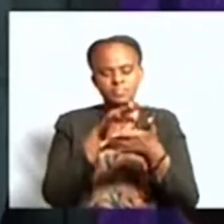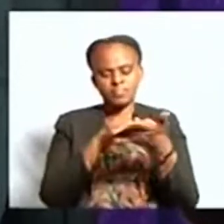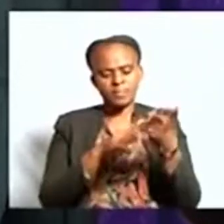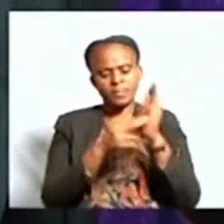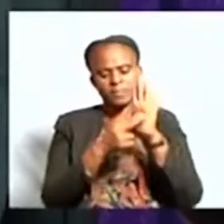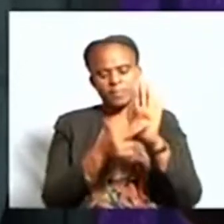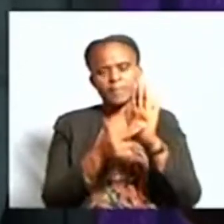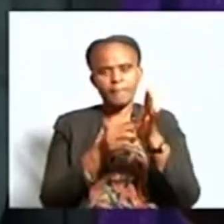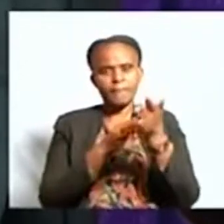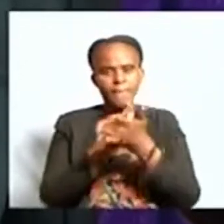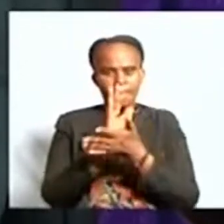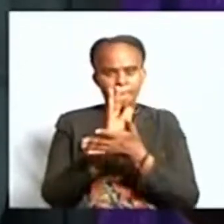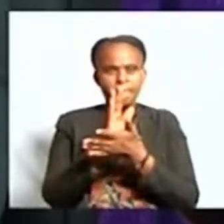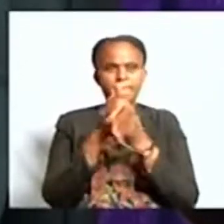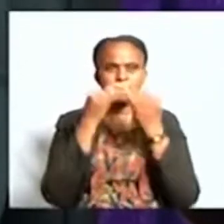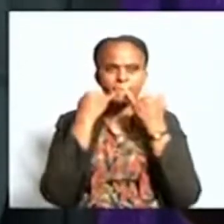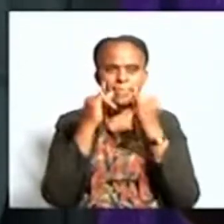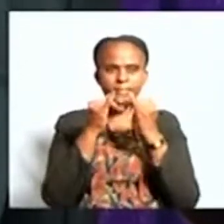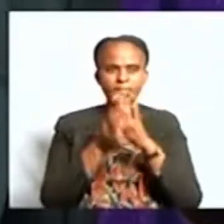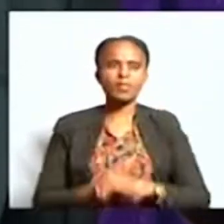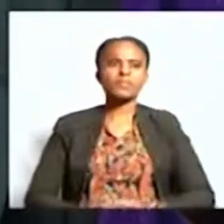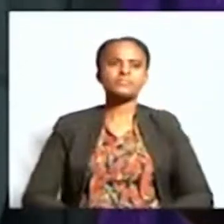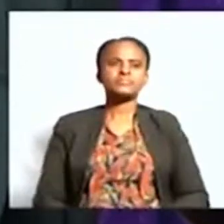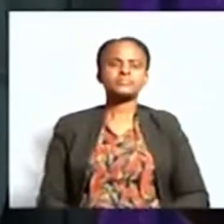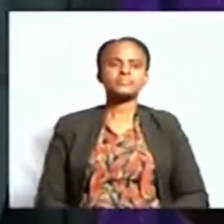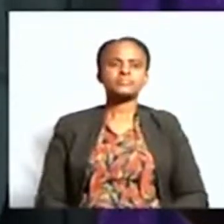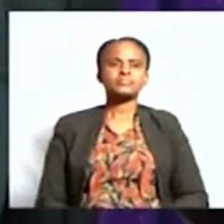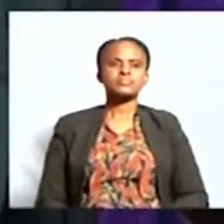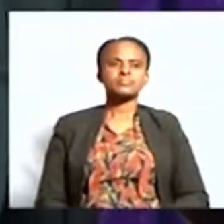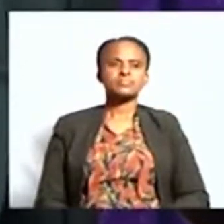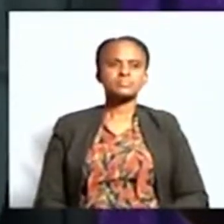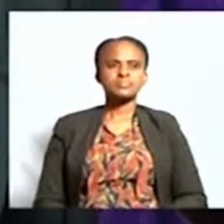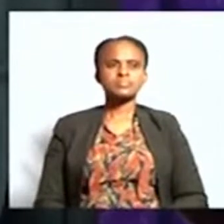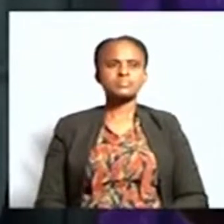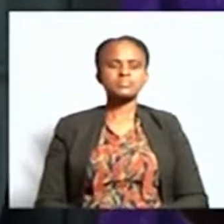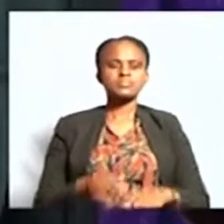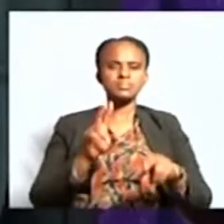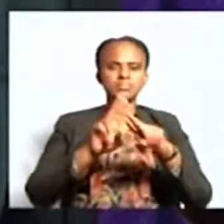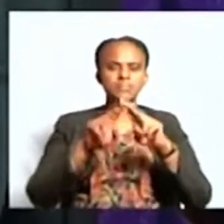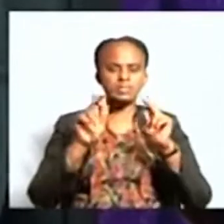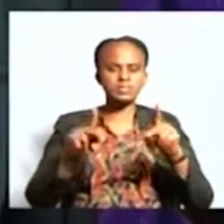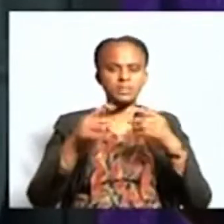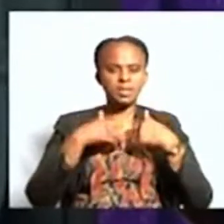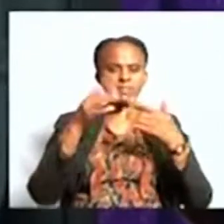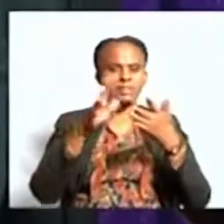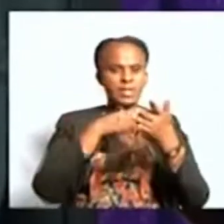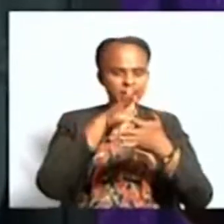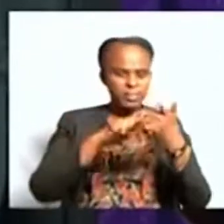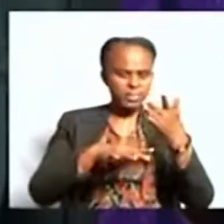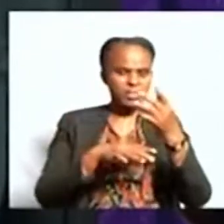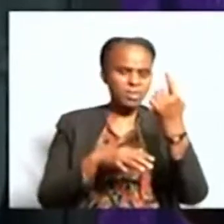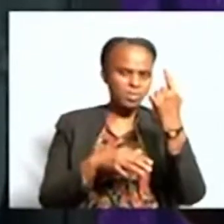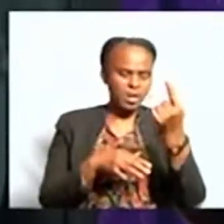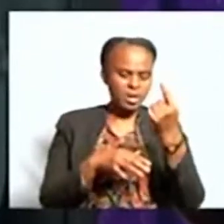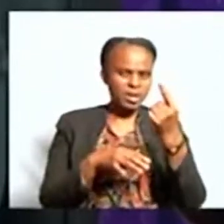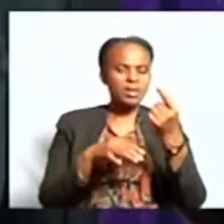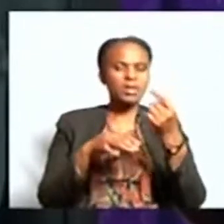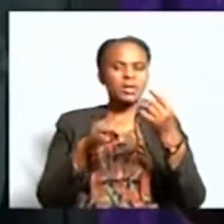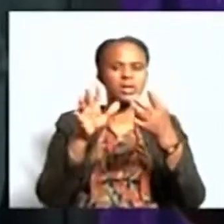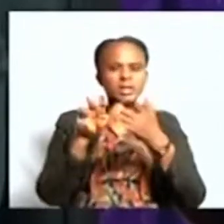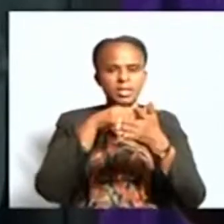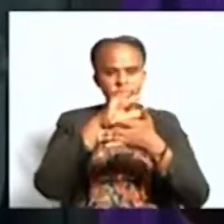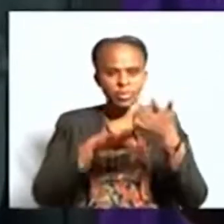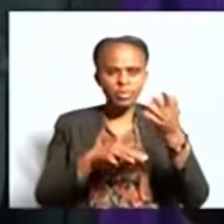shows the corrected data. Chair, there's the table, there's Appendix 1 and Appendix 2 that